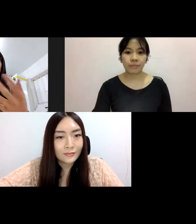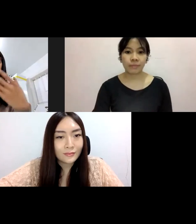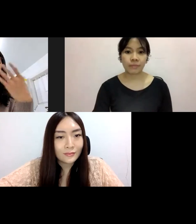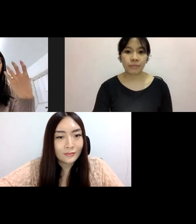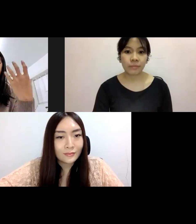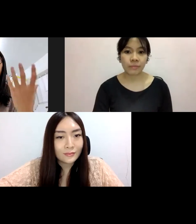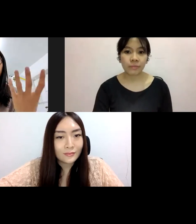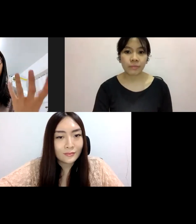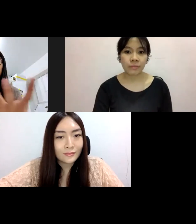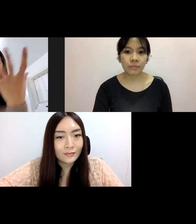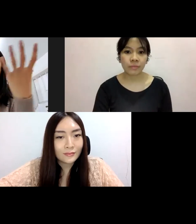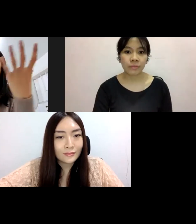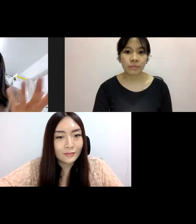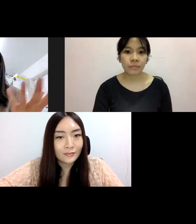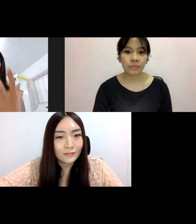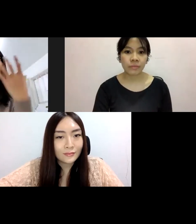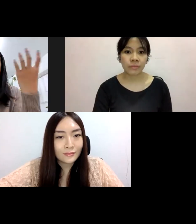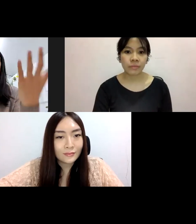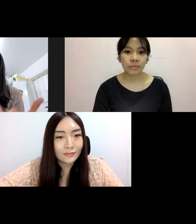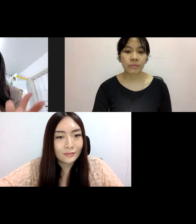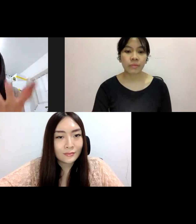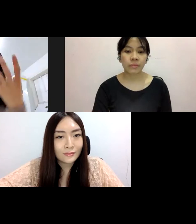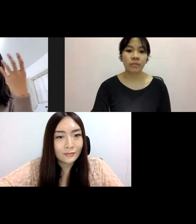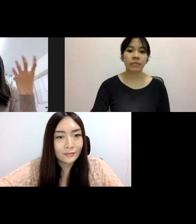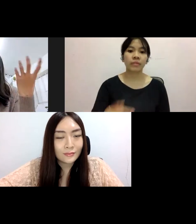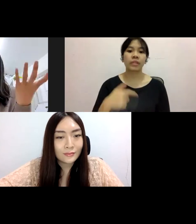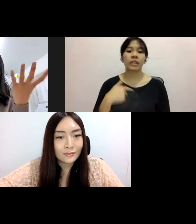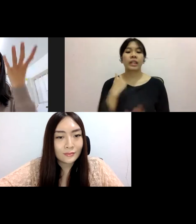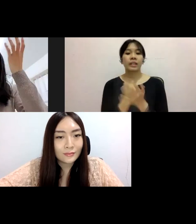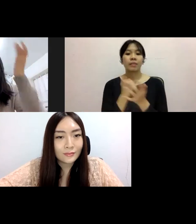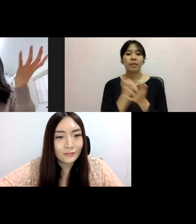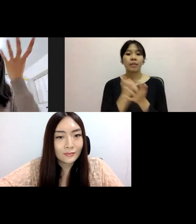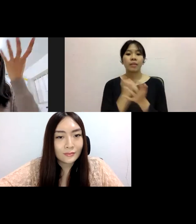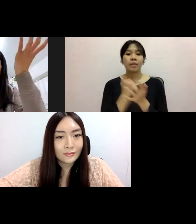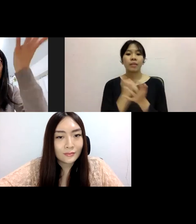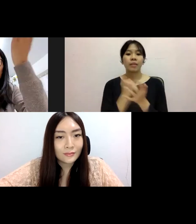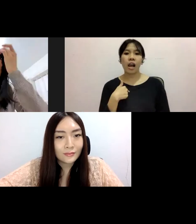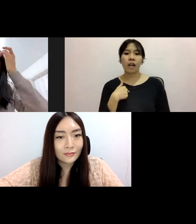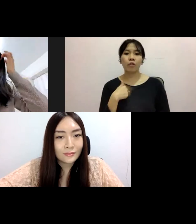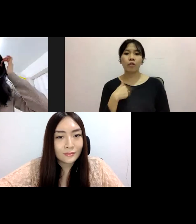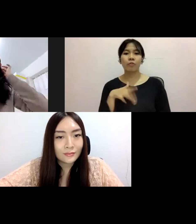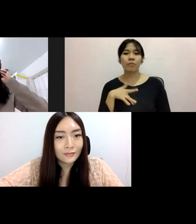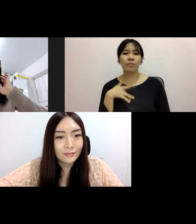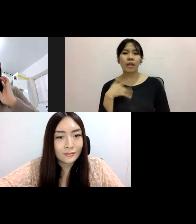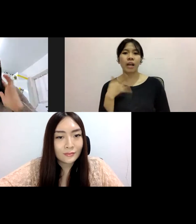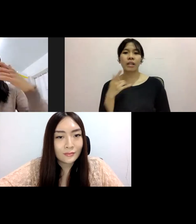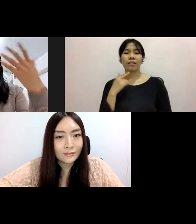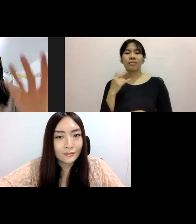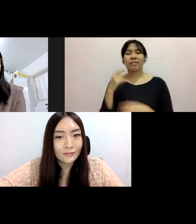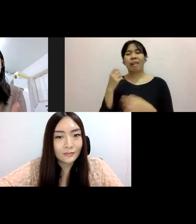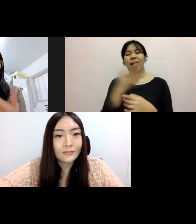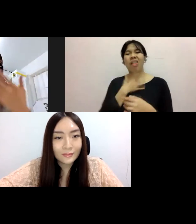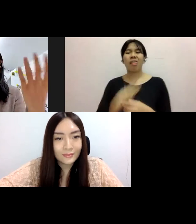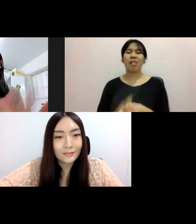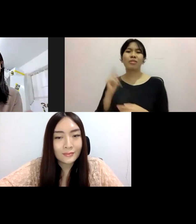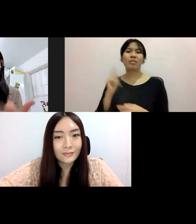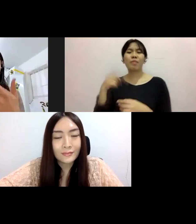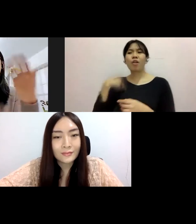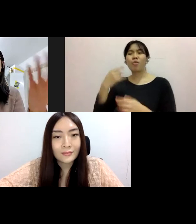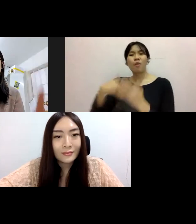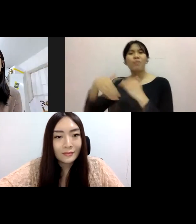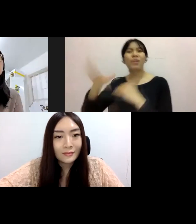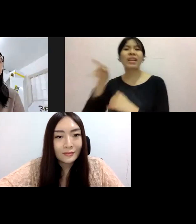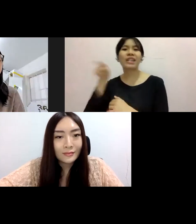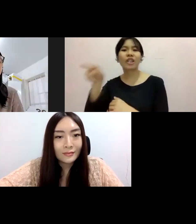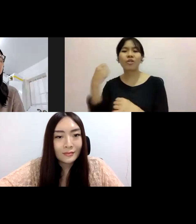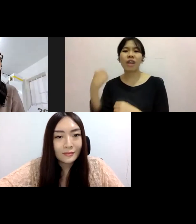really sad or unfortunate that I couldn't go there. But my producer of the film